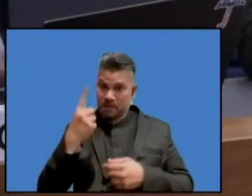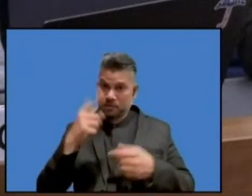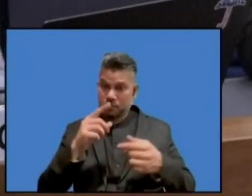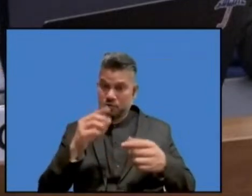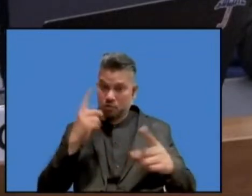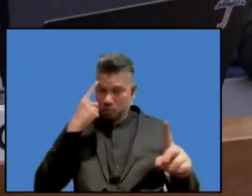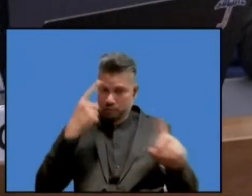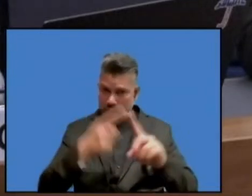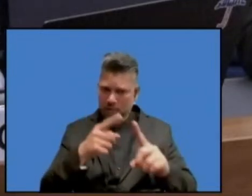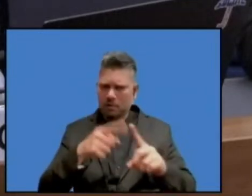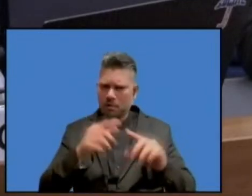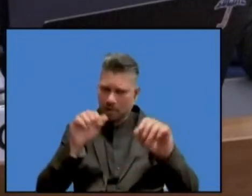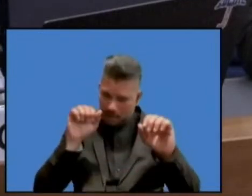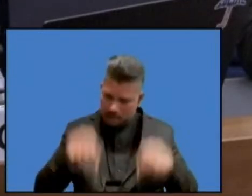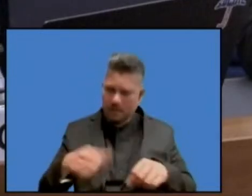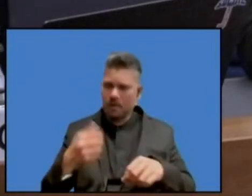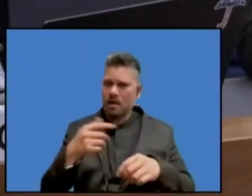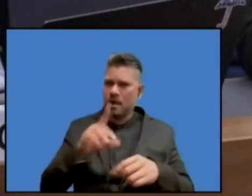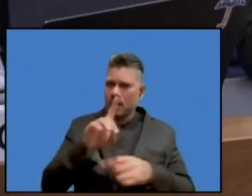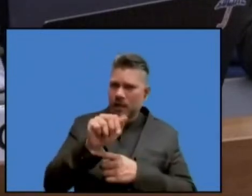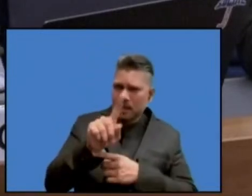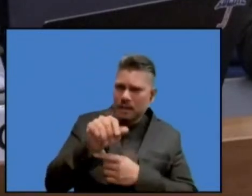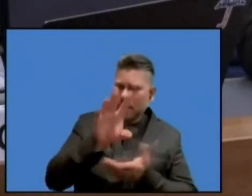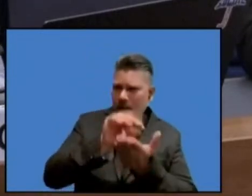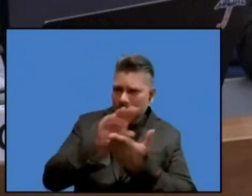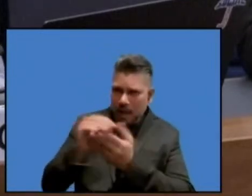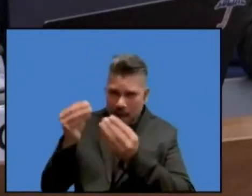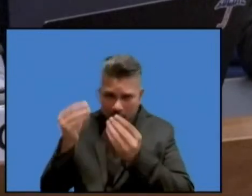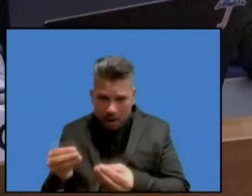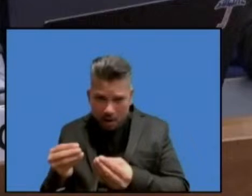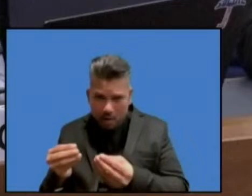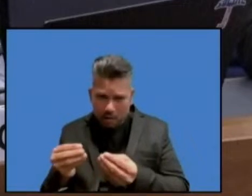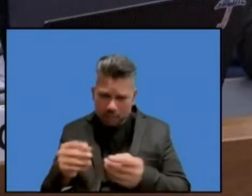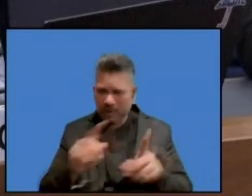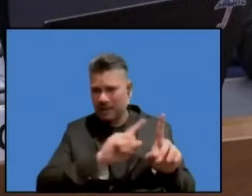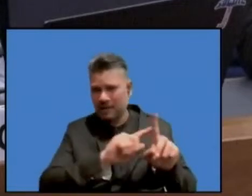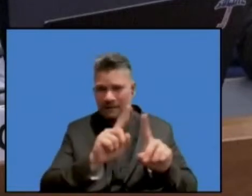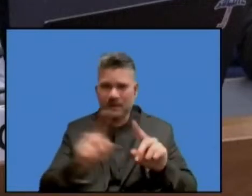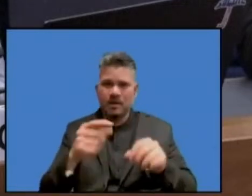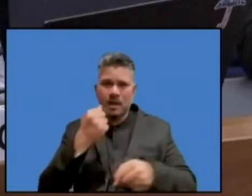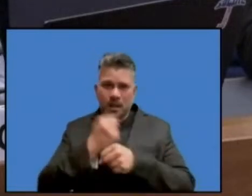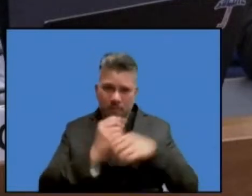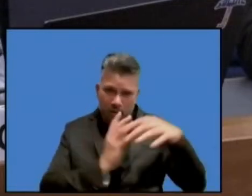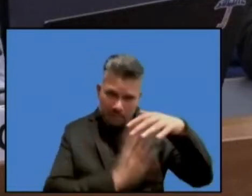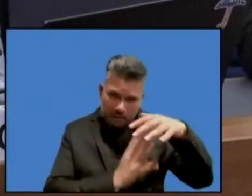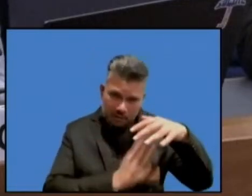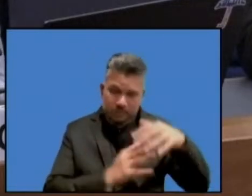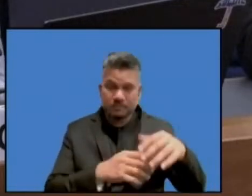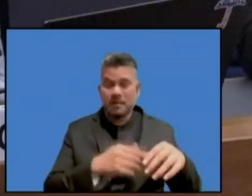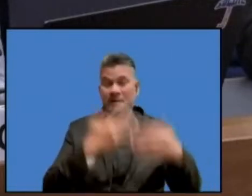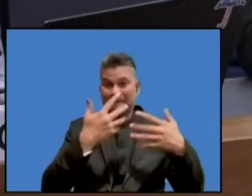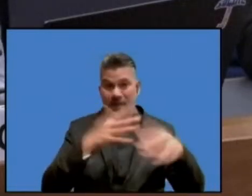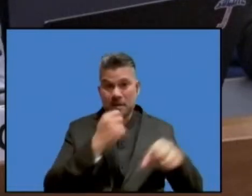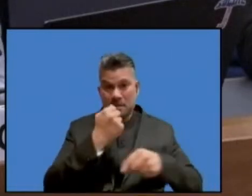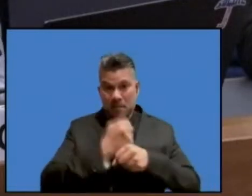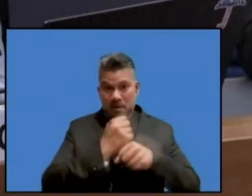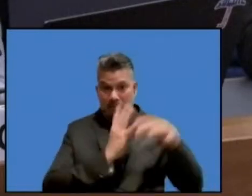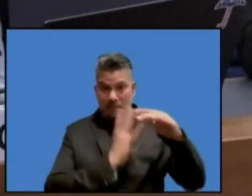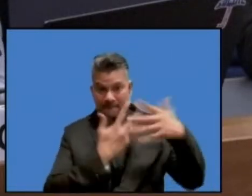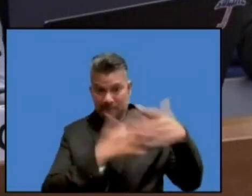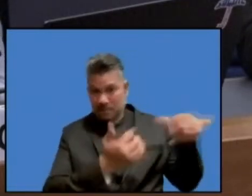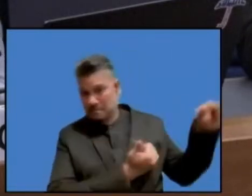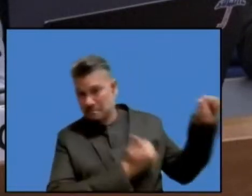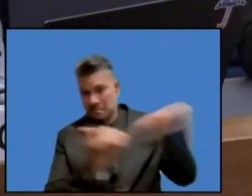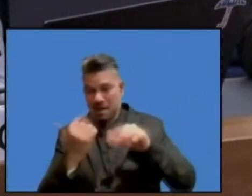facilitating evidence-based decision-making on labor migration, return migration, and migrant protections.